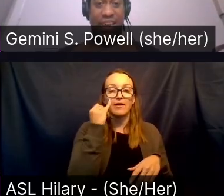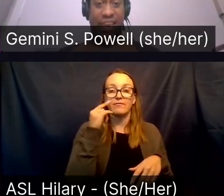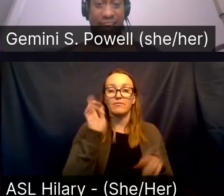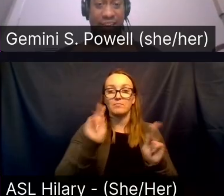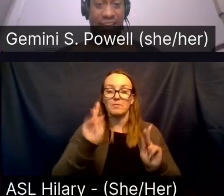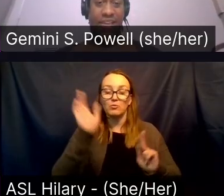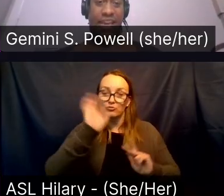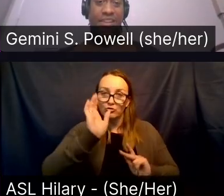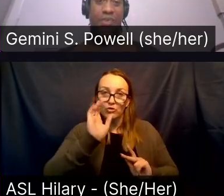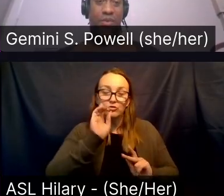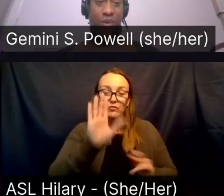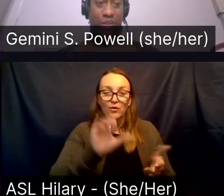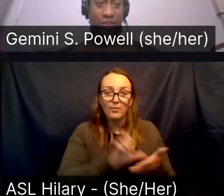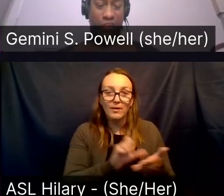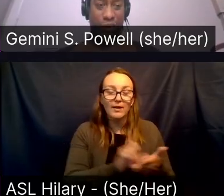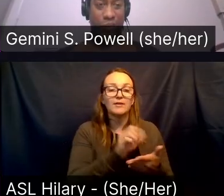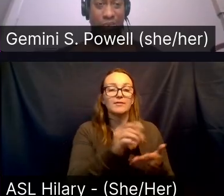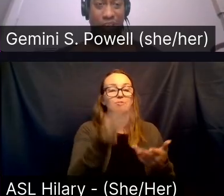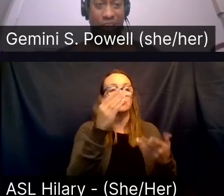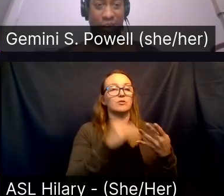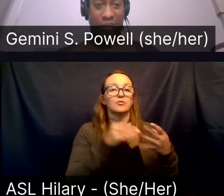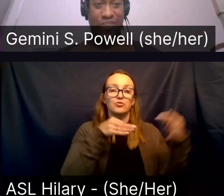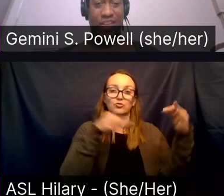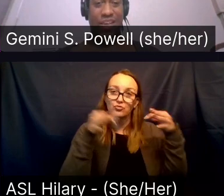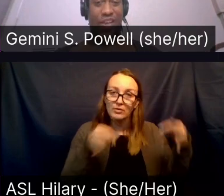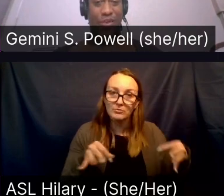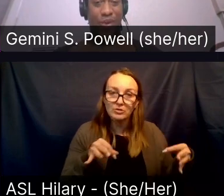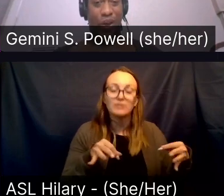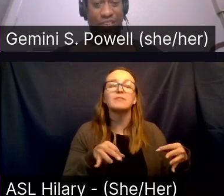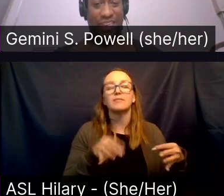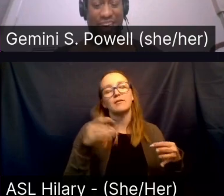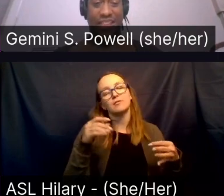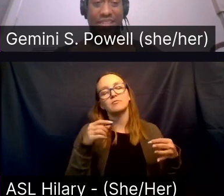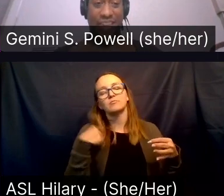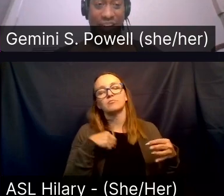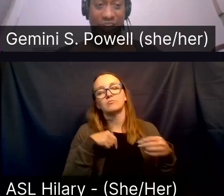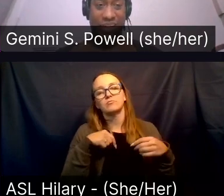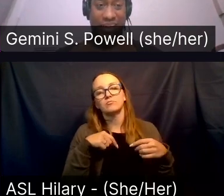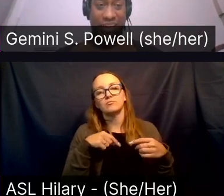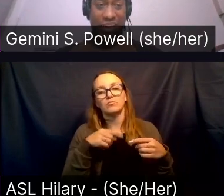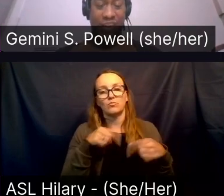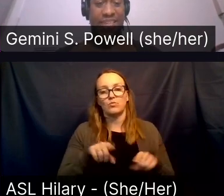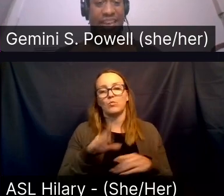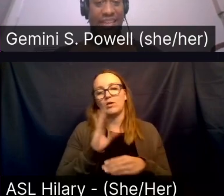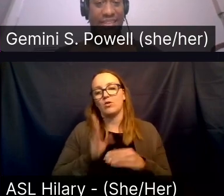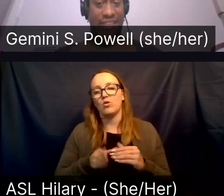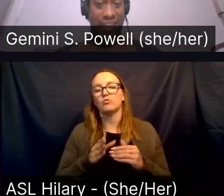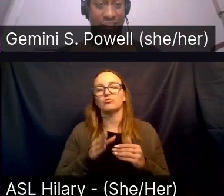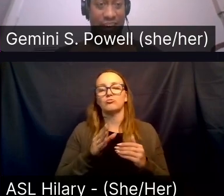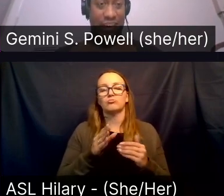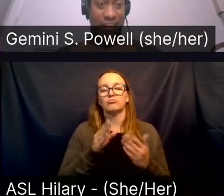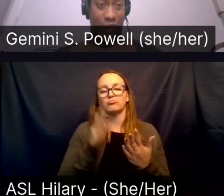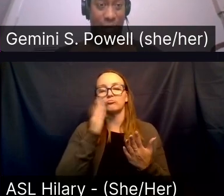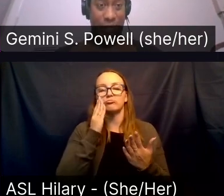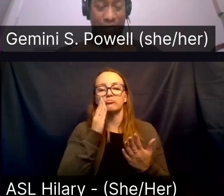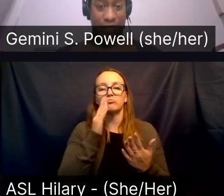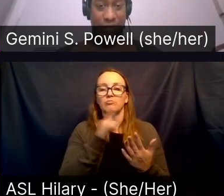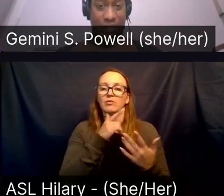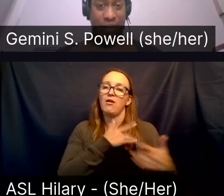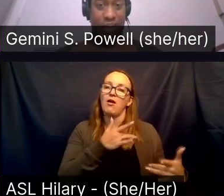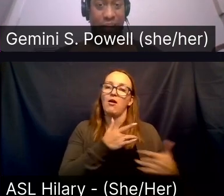page, and as we will learn when we close, you often add the style sheet in there to add styling as